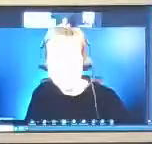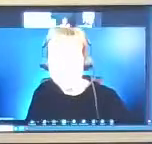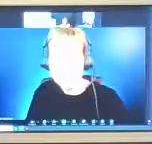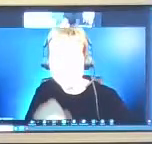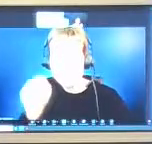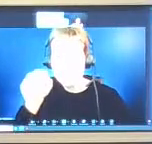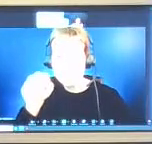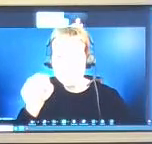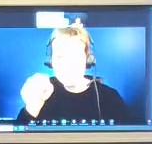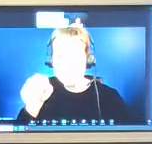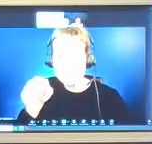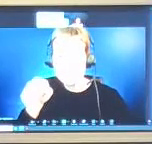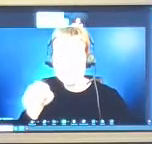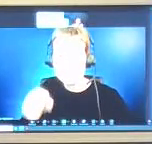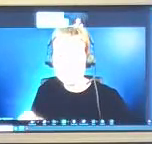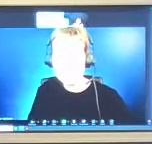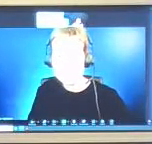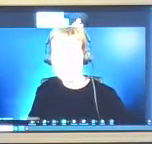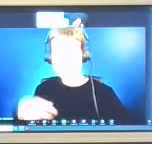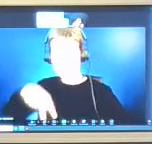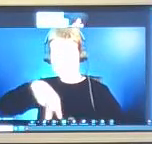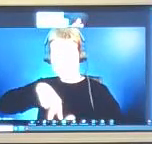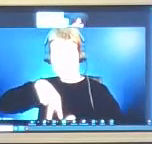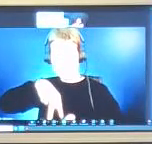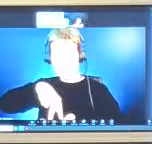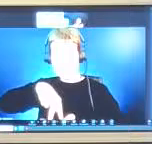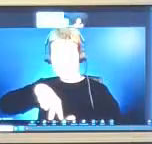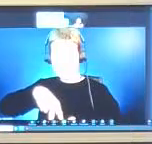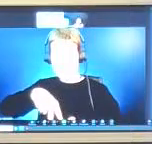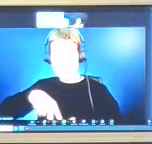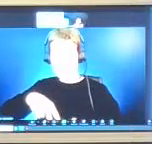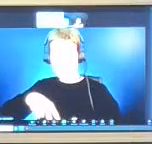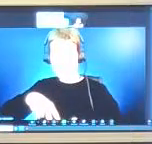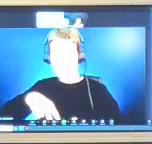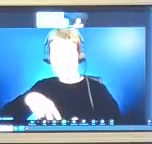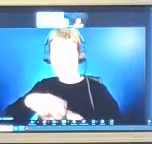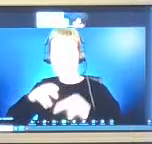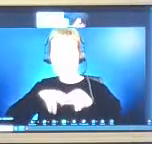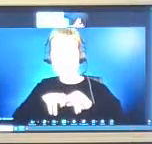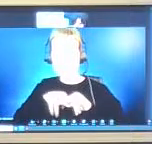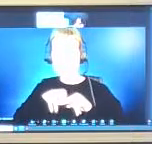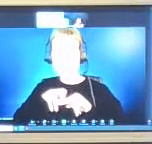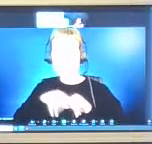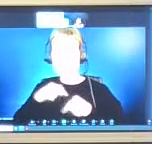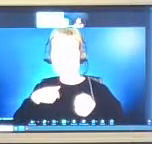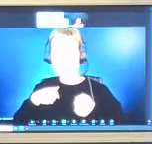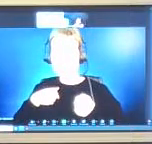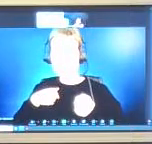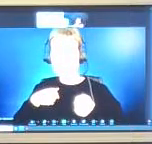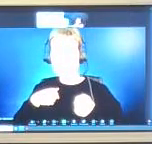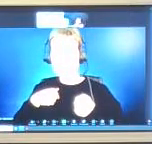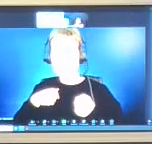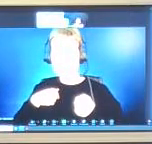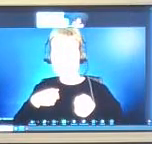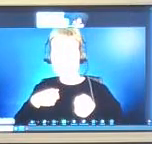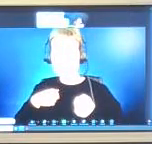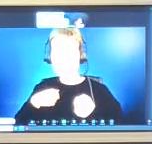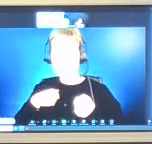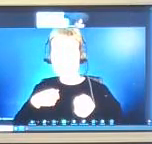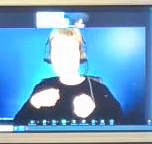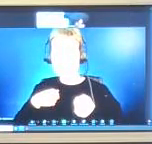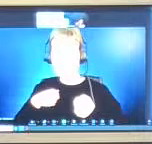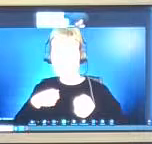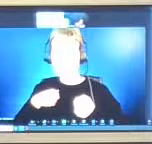Yes, It's like. Was Troy? right. Yeah. We still had a good number.